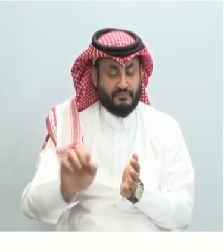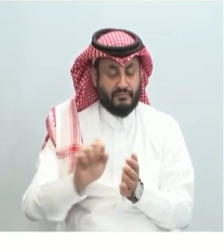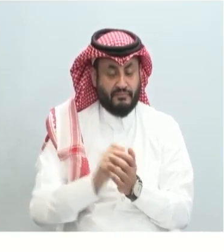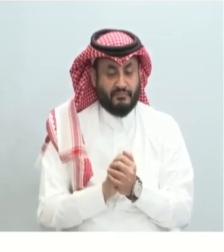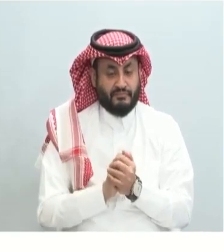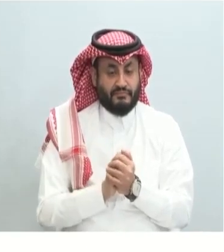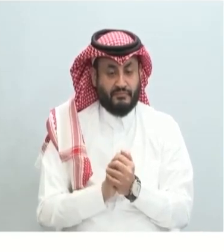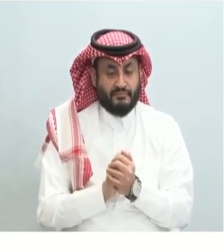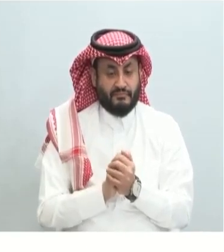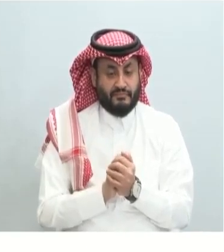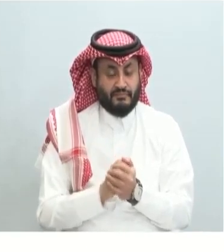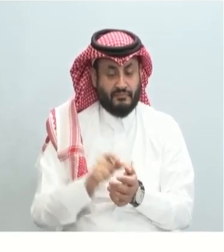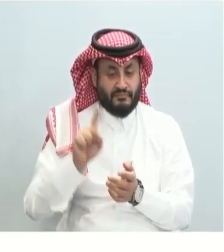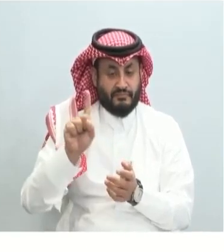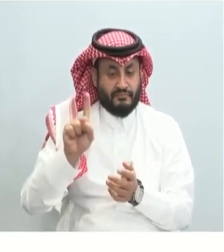90,